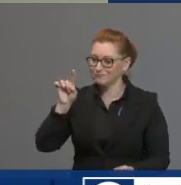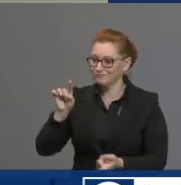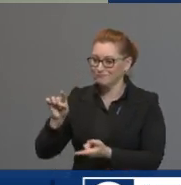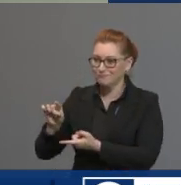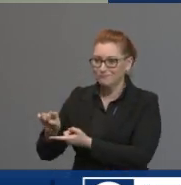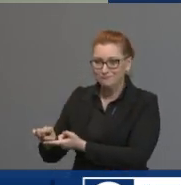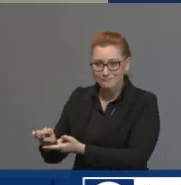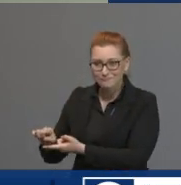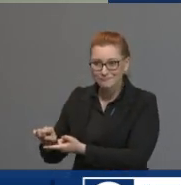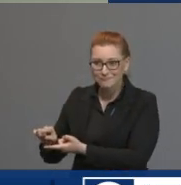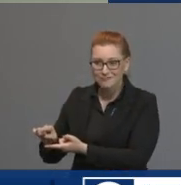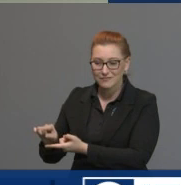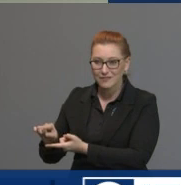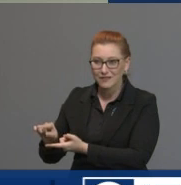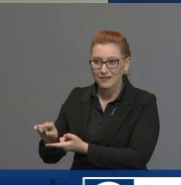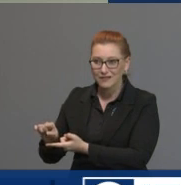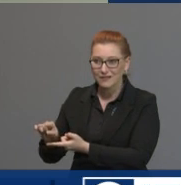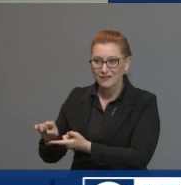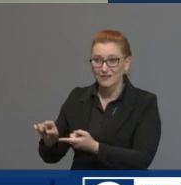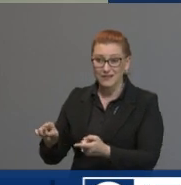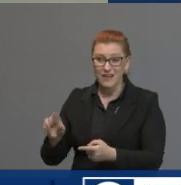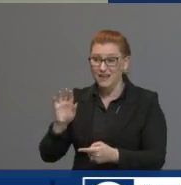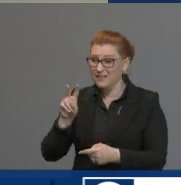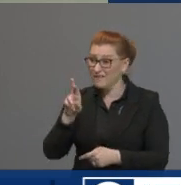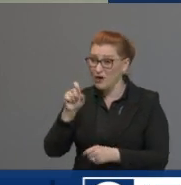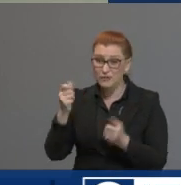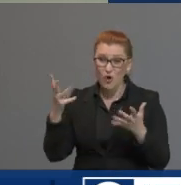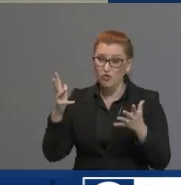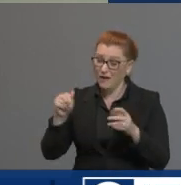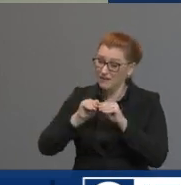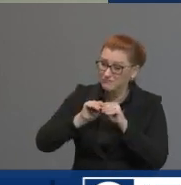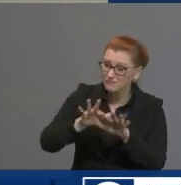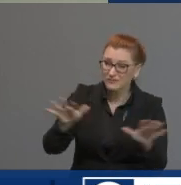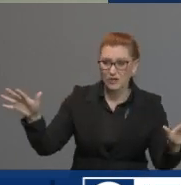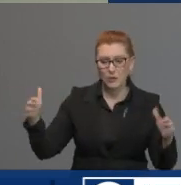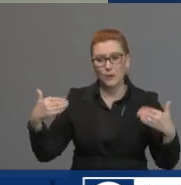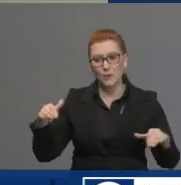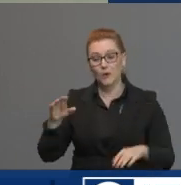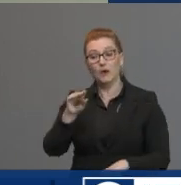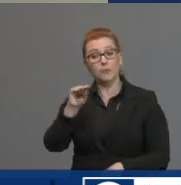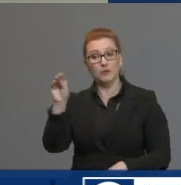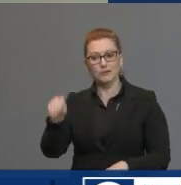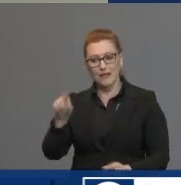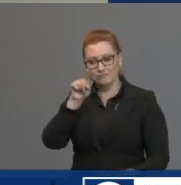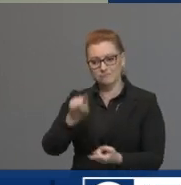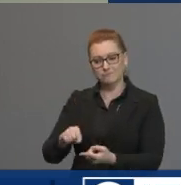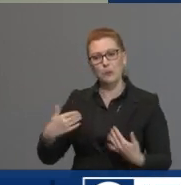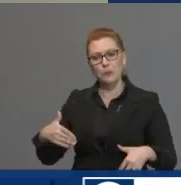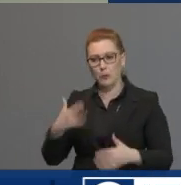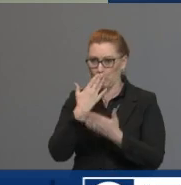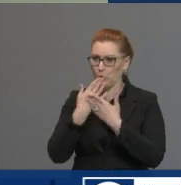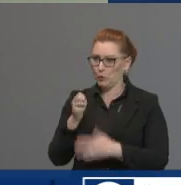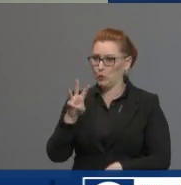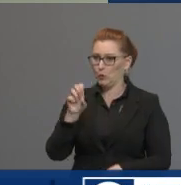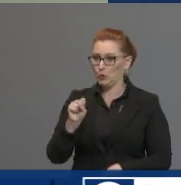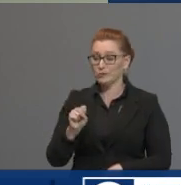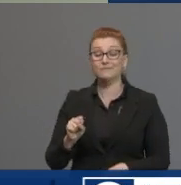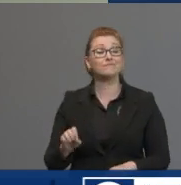contracting a virus that is already widespread. I want to say in closing,